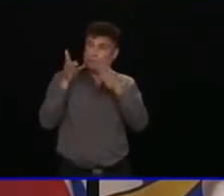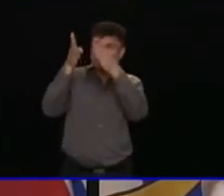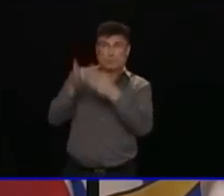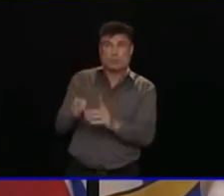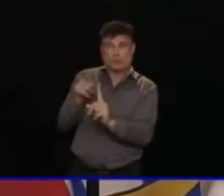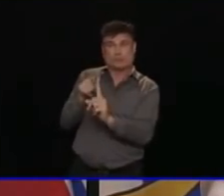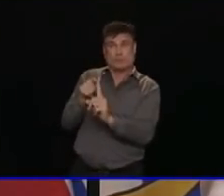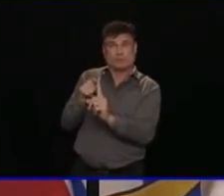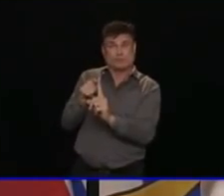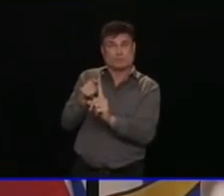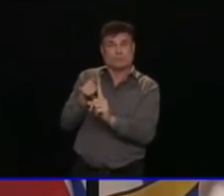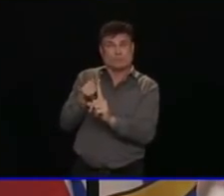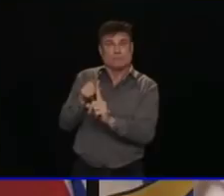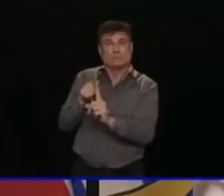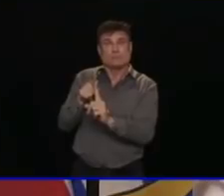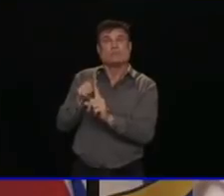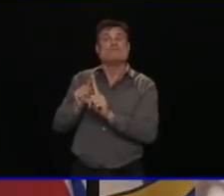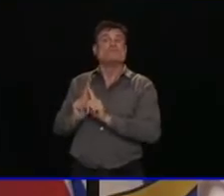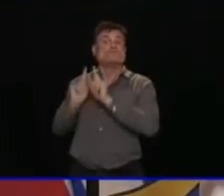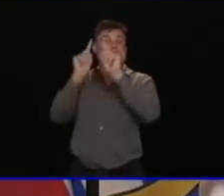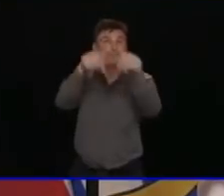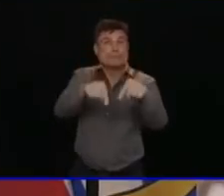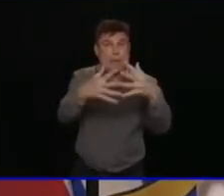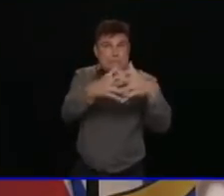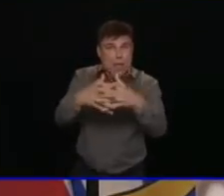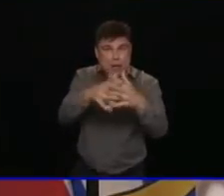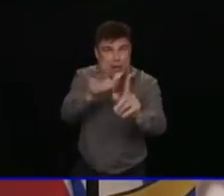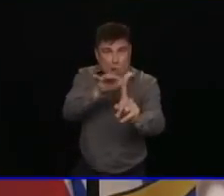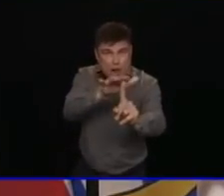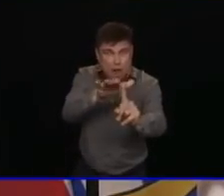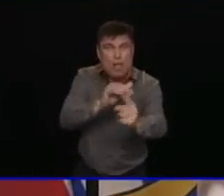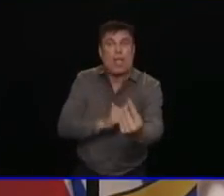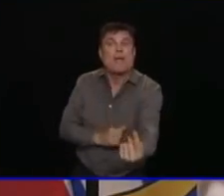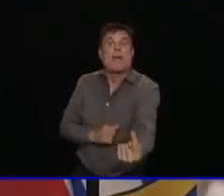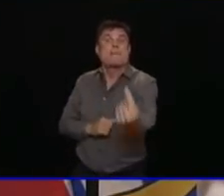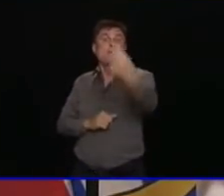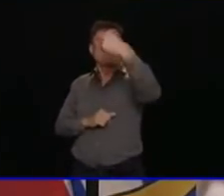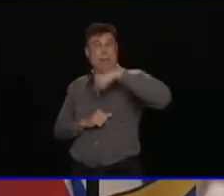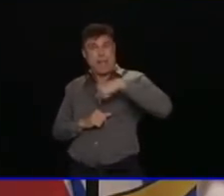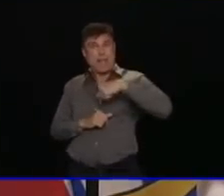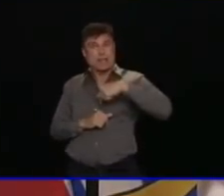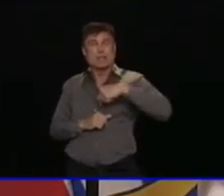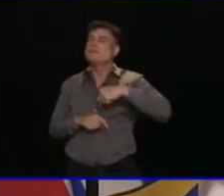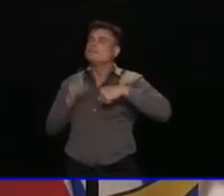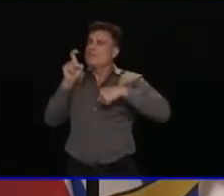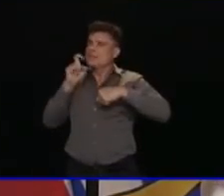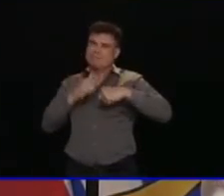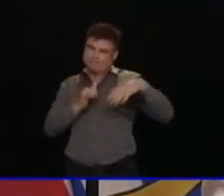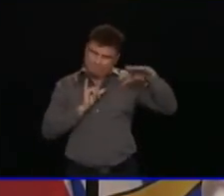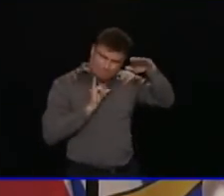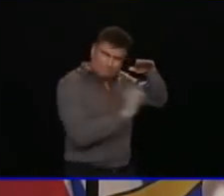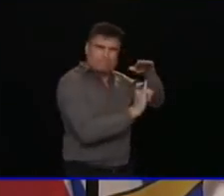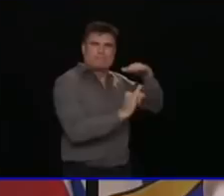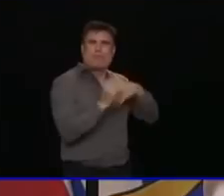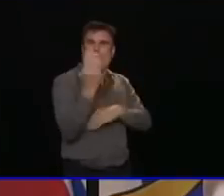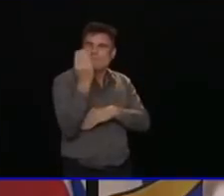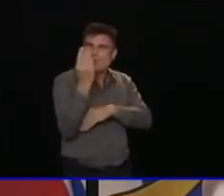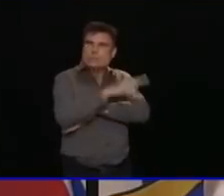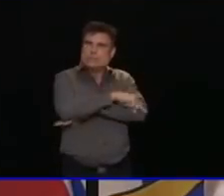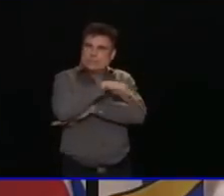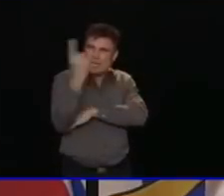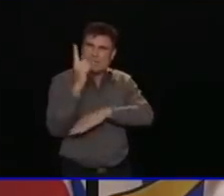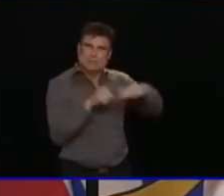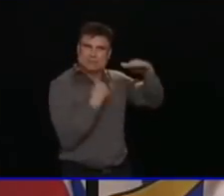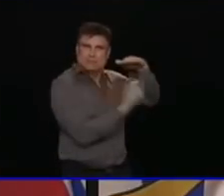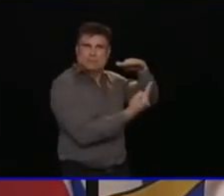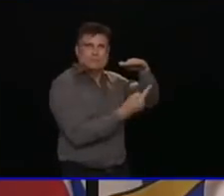communities here. So if somebody is exposed and they come back to British Columbia, then they'll need to stay in quarantine for 14 days,